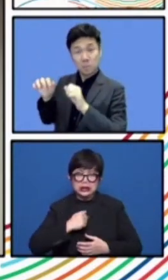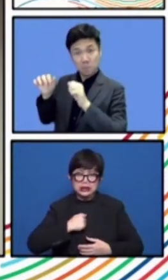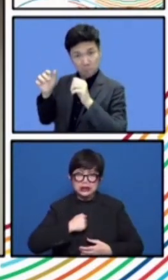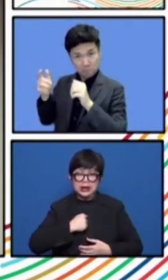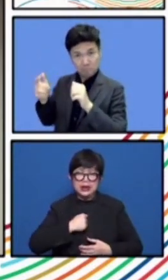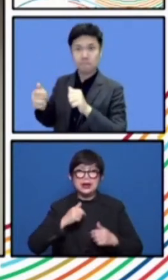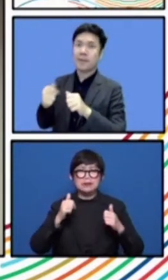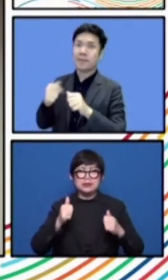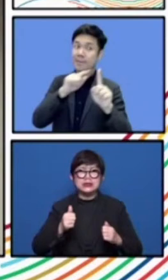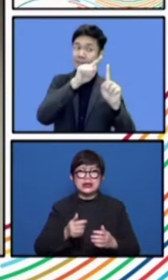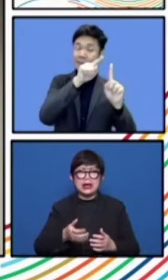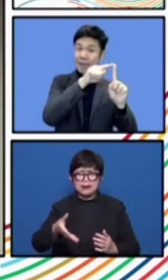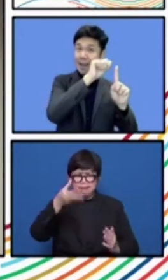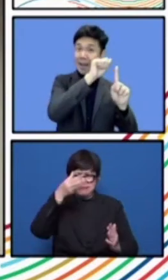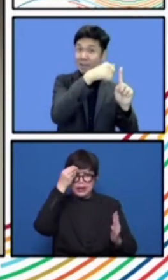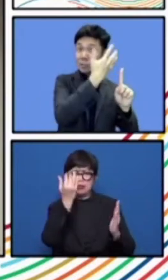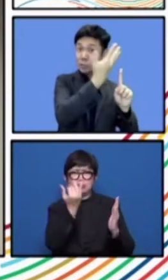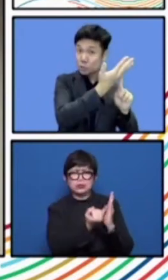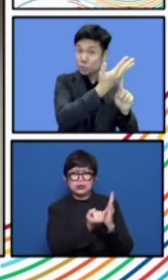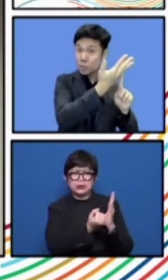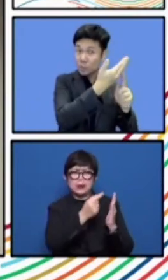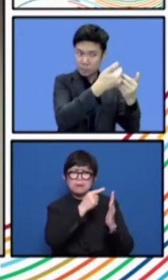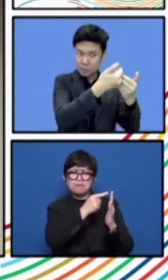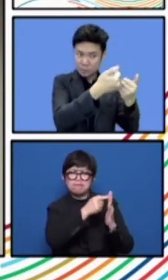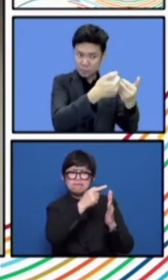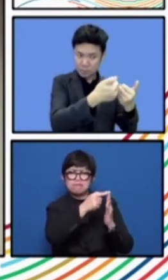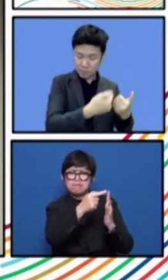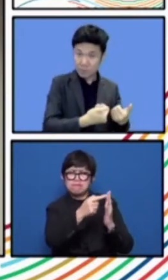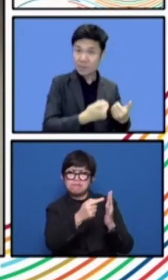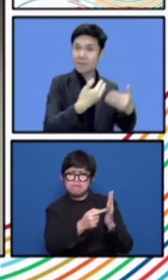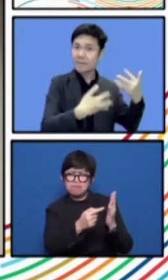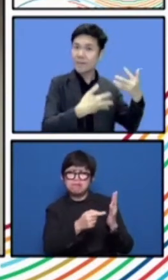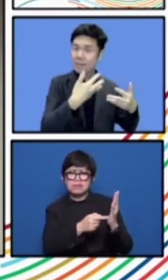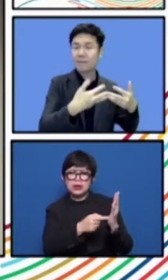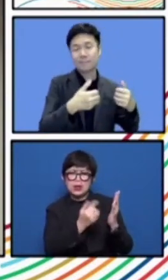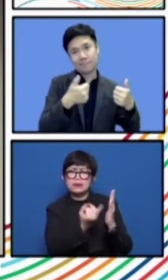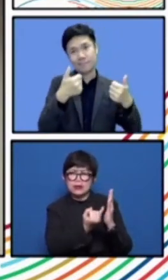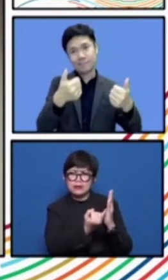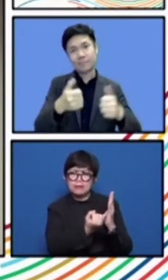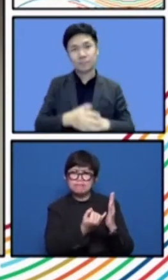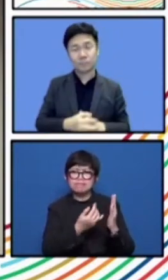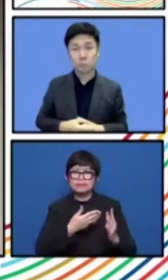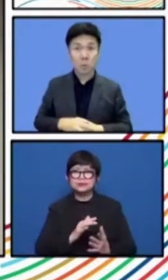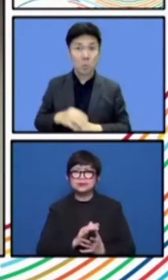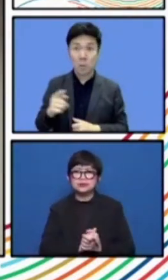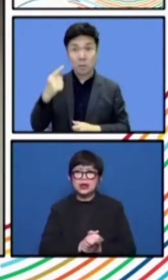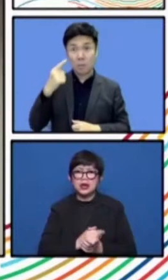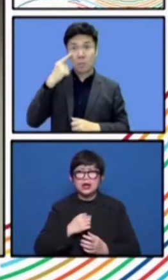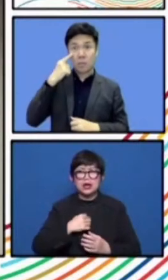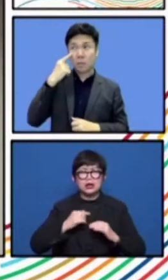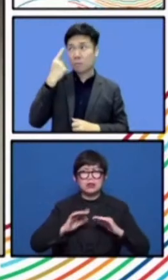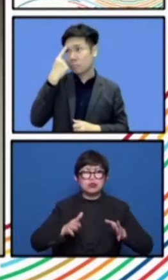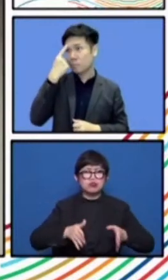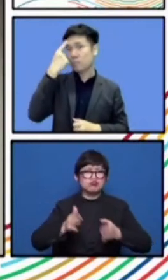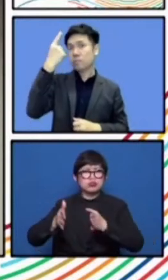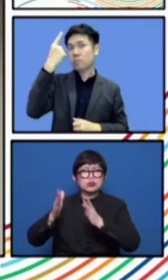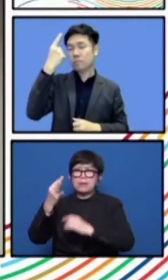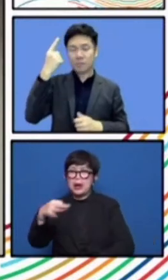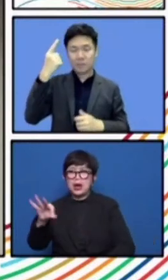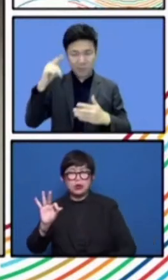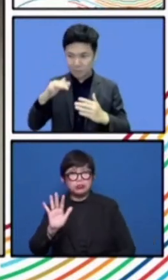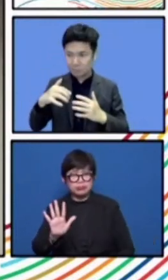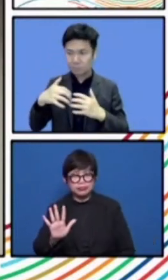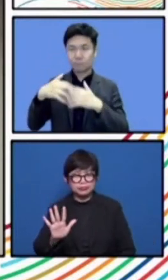indicators we don't need to have a um a new infrastructure we don't need to to have a a